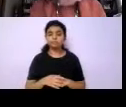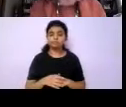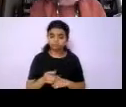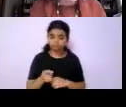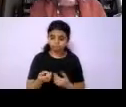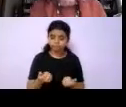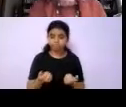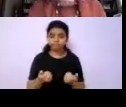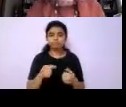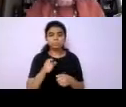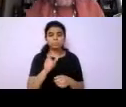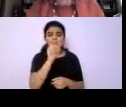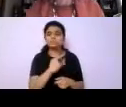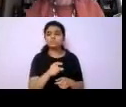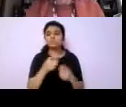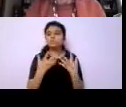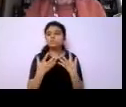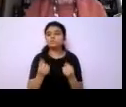the individual.